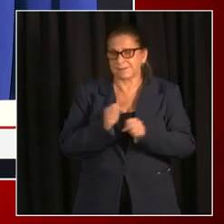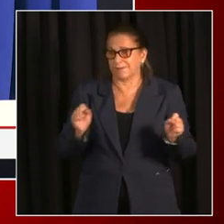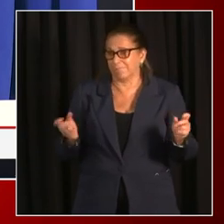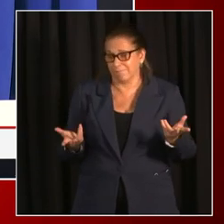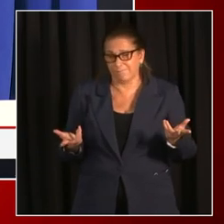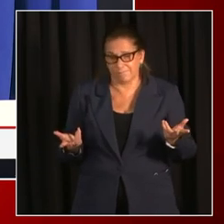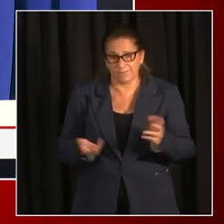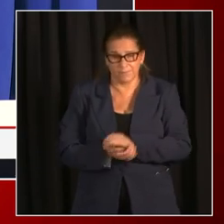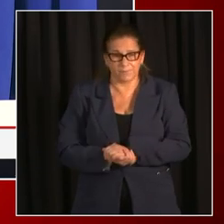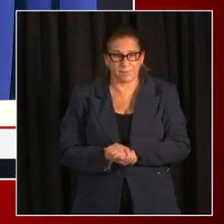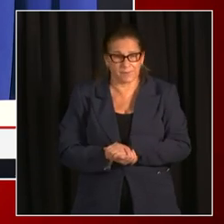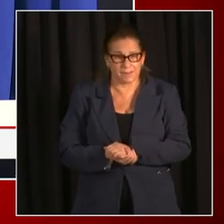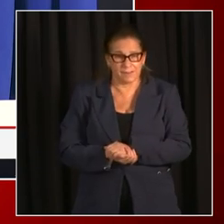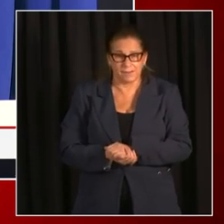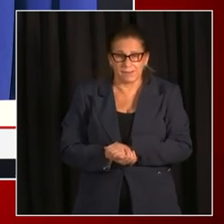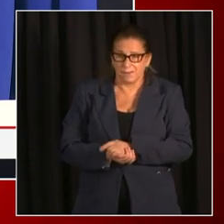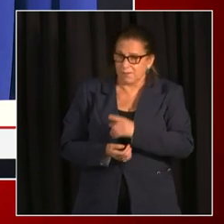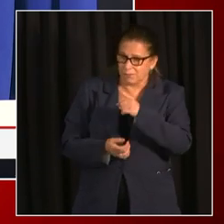The comment about